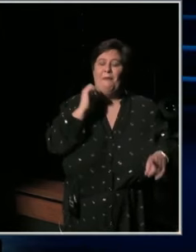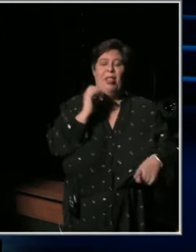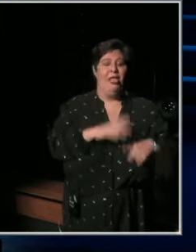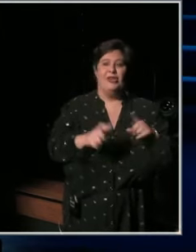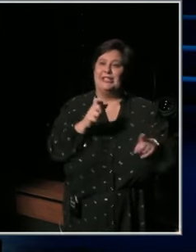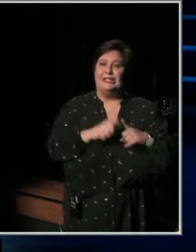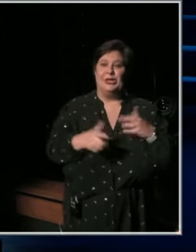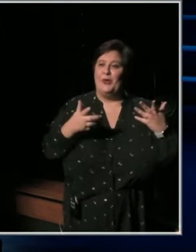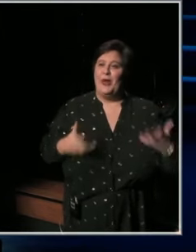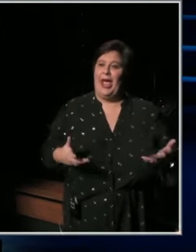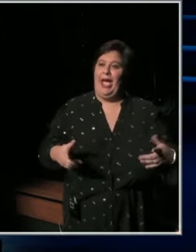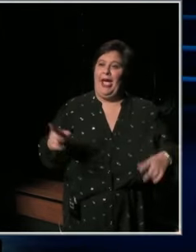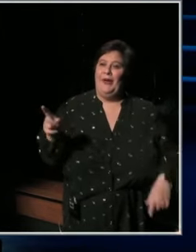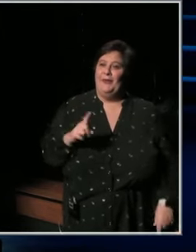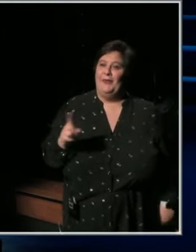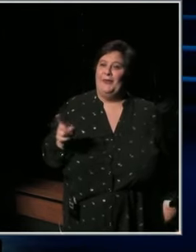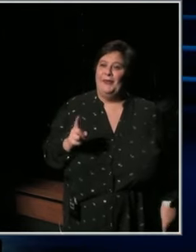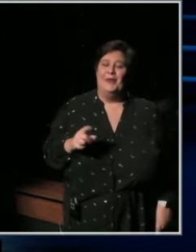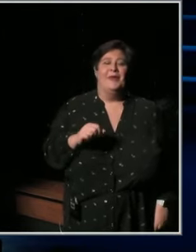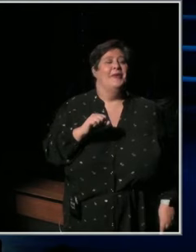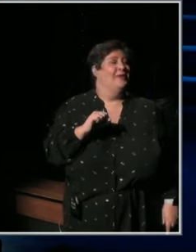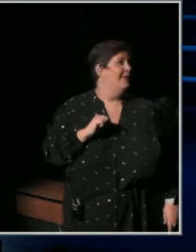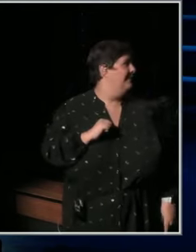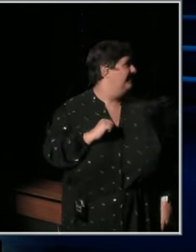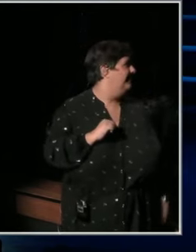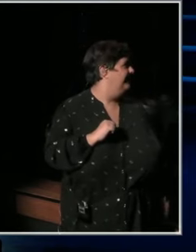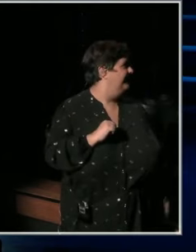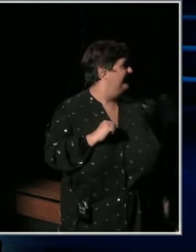do now.